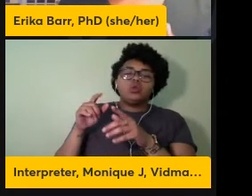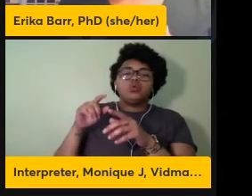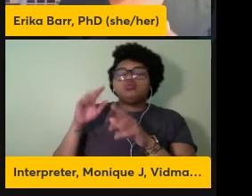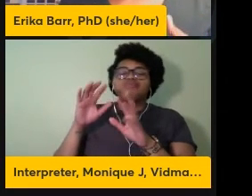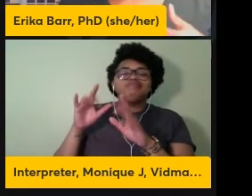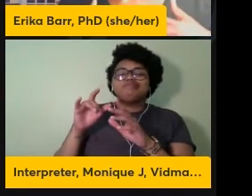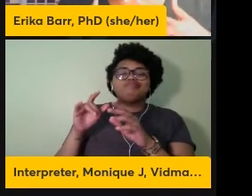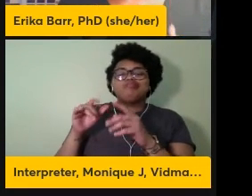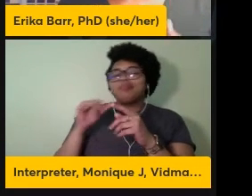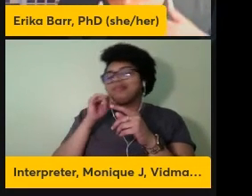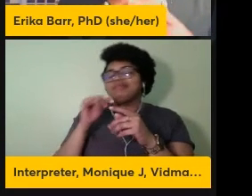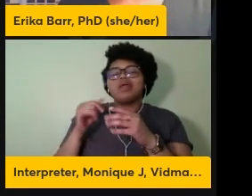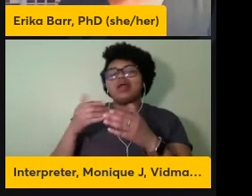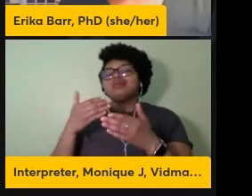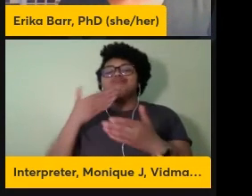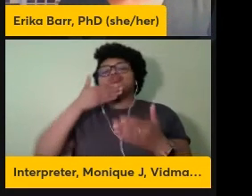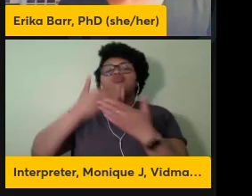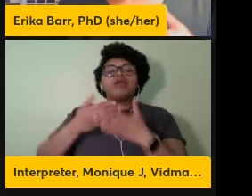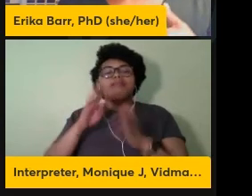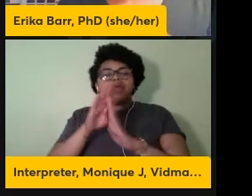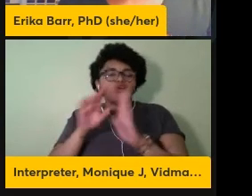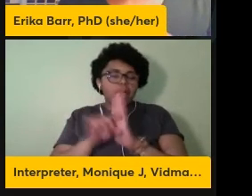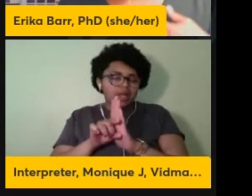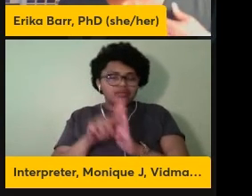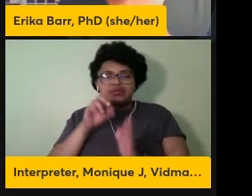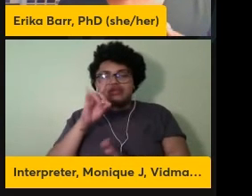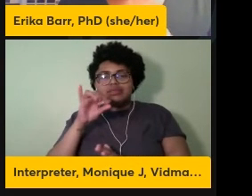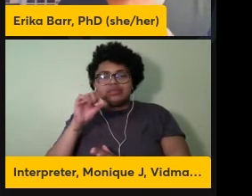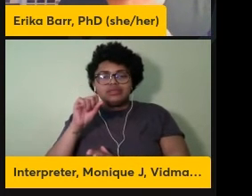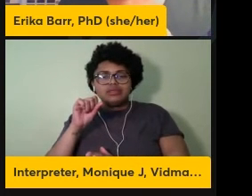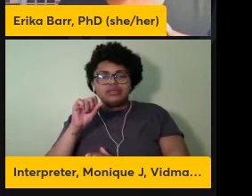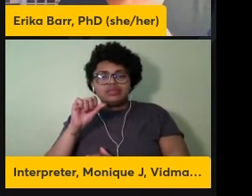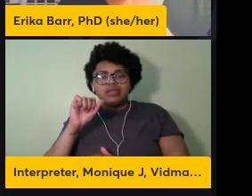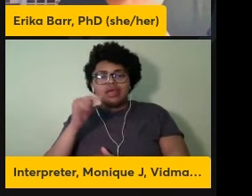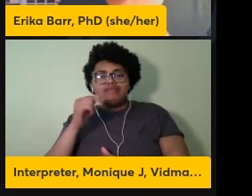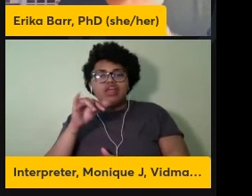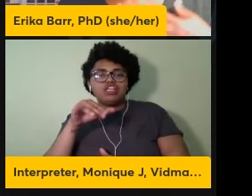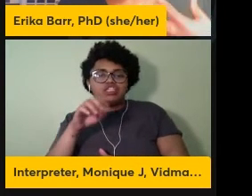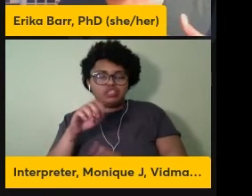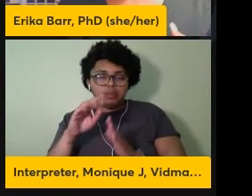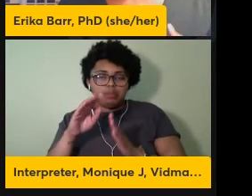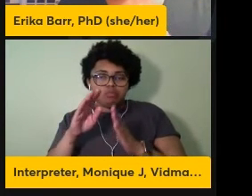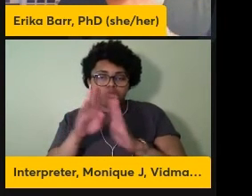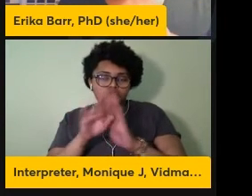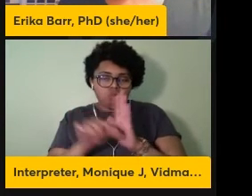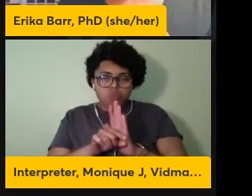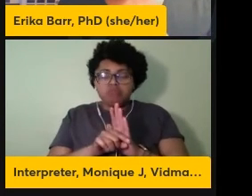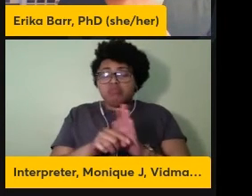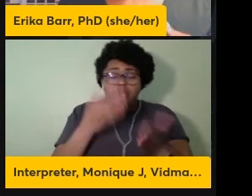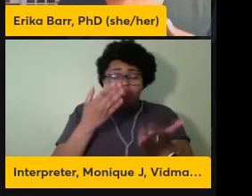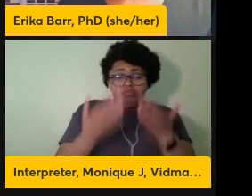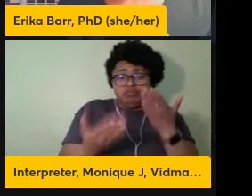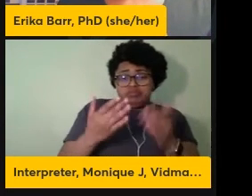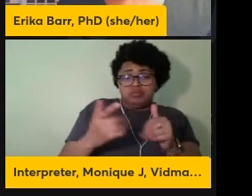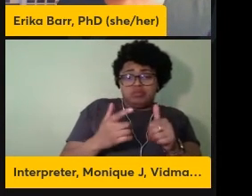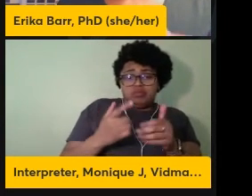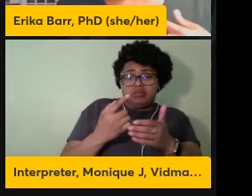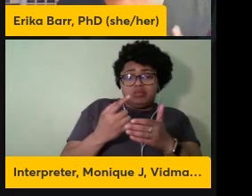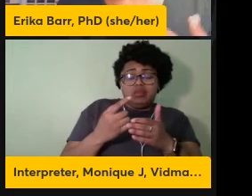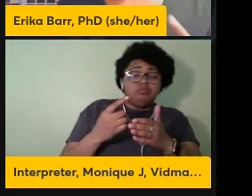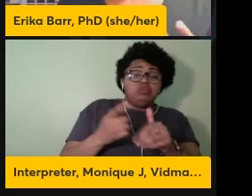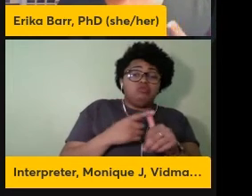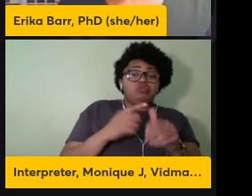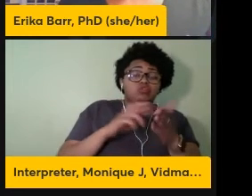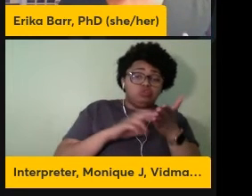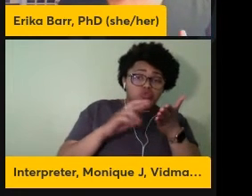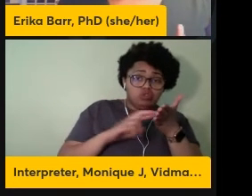summer interns, this is their very first research experience. A lot of times students think that in order to come to the NIH and conduct research, you will